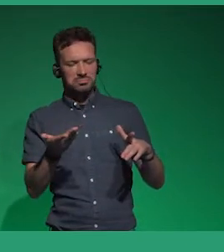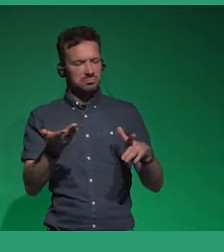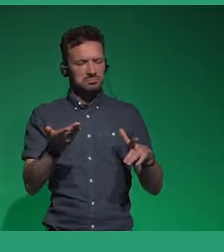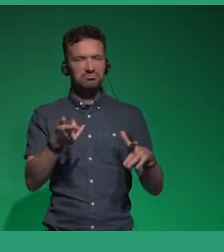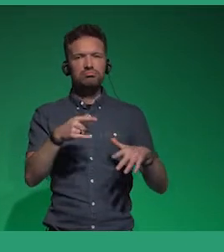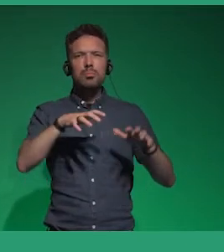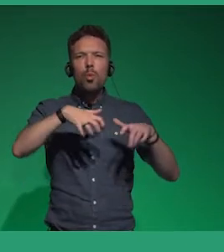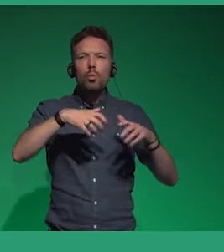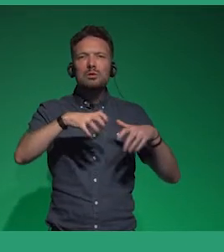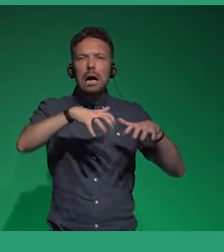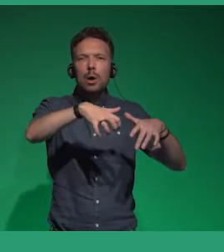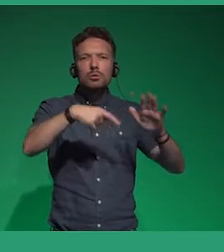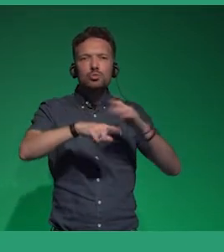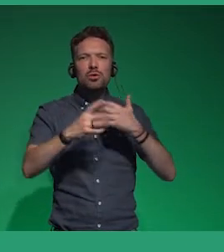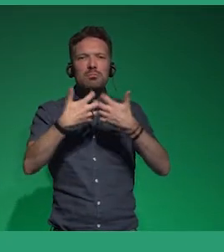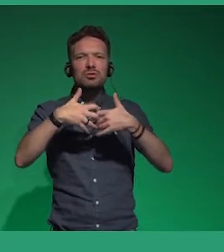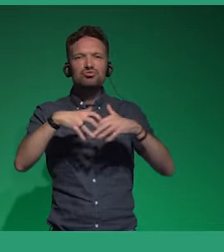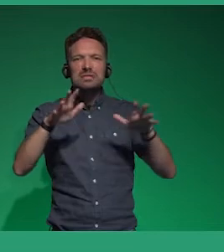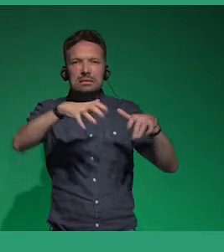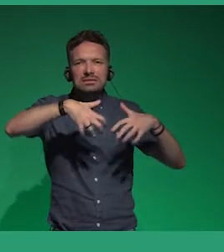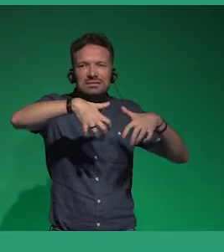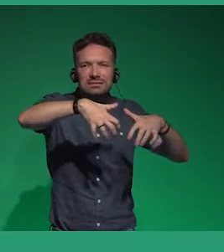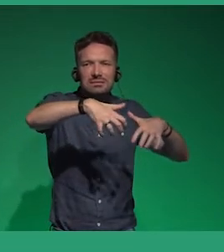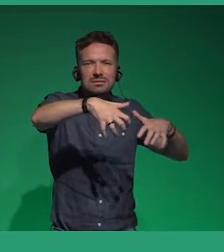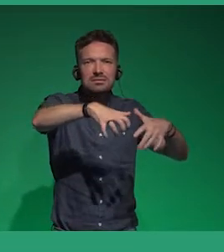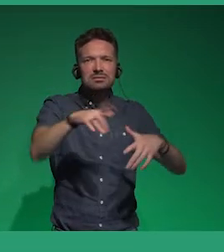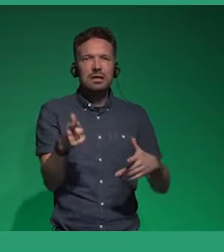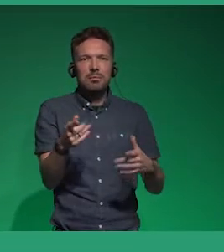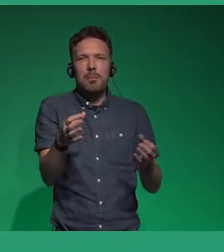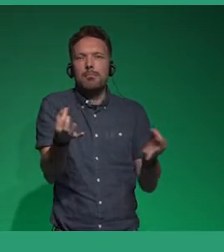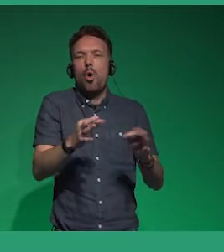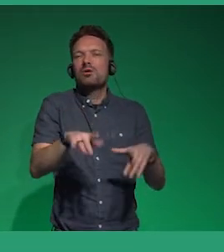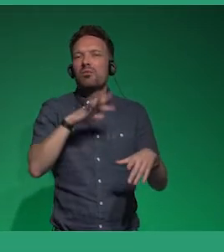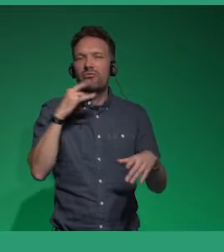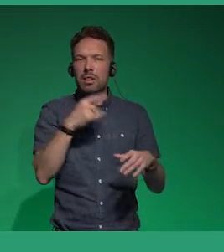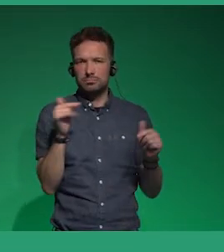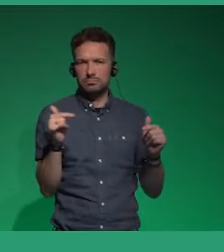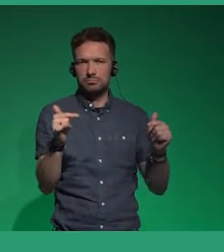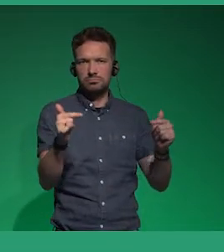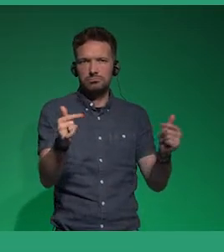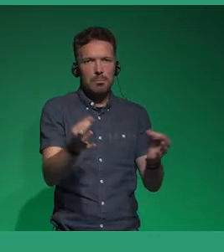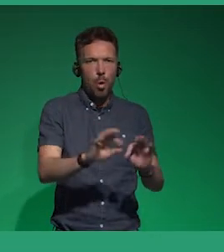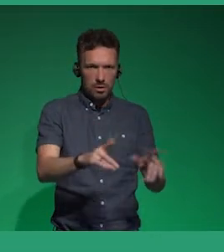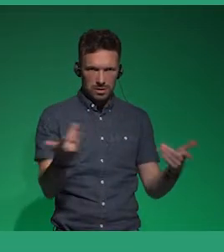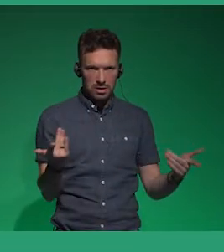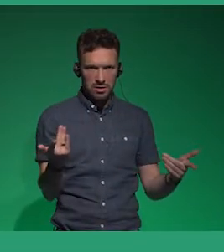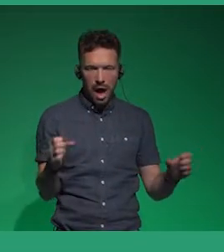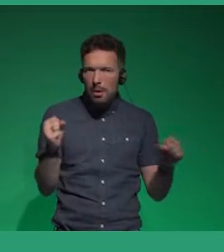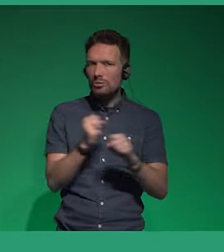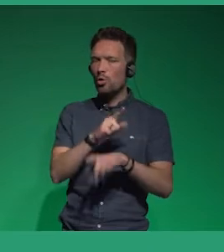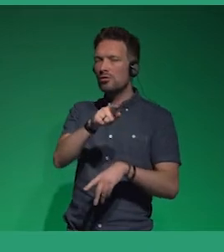less fertilizers, and they still can have a higher profit because they don't have to spend money